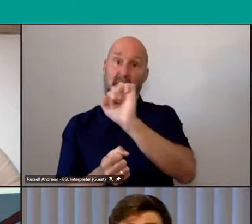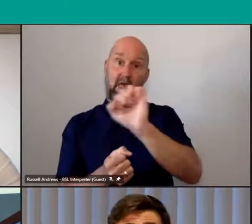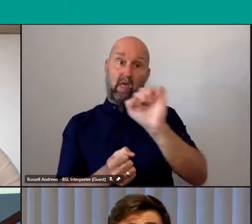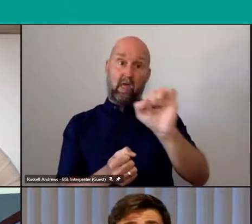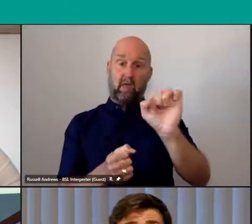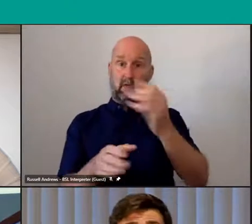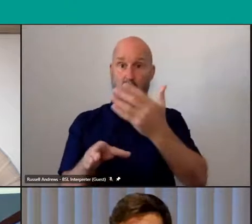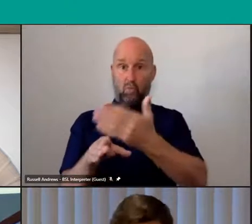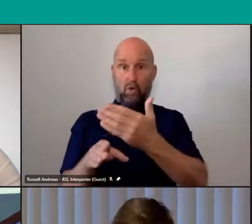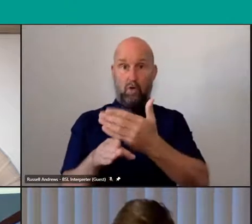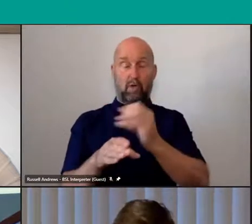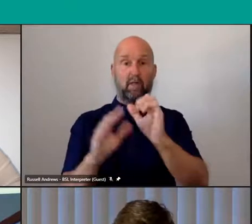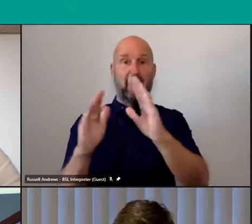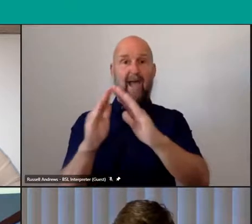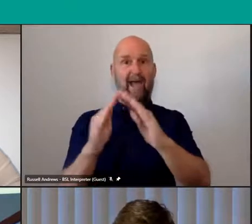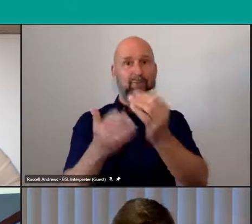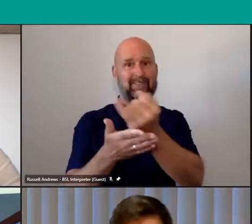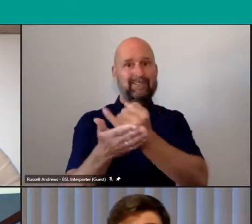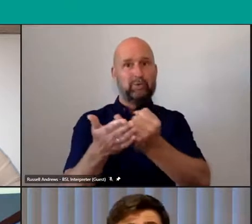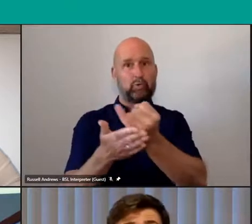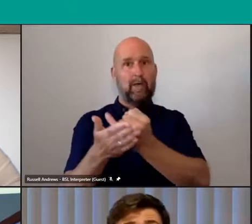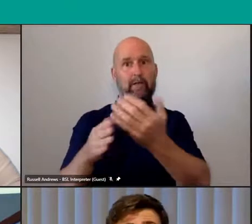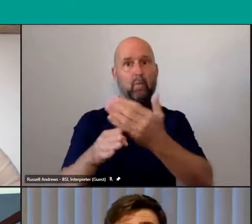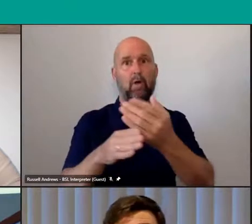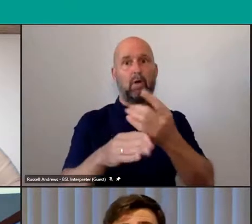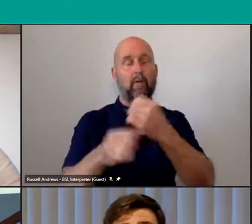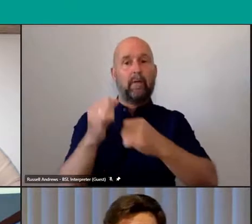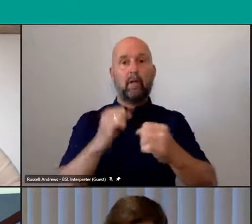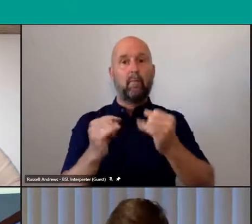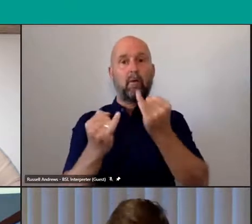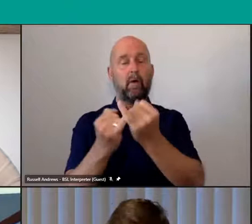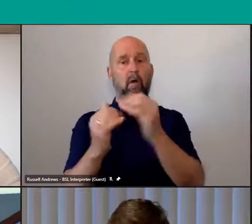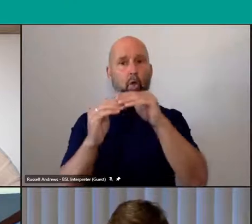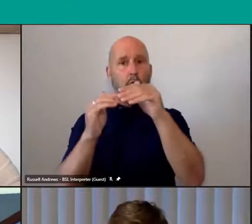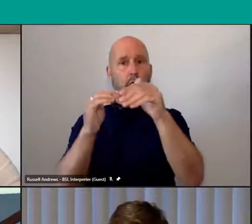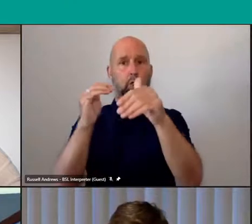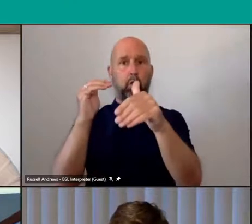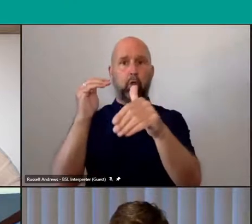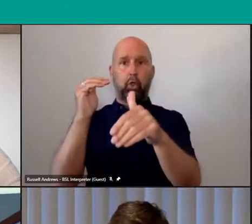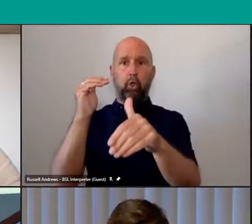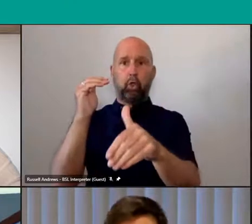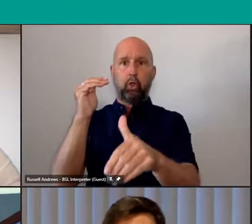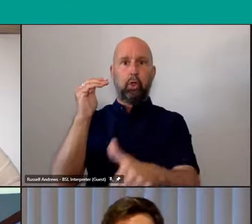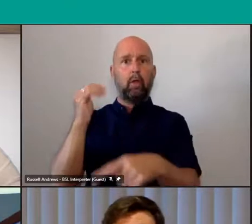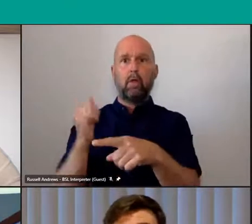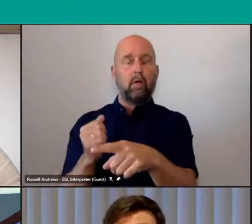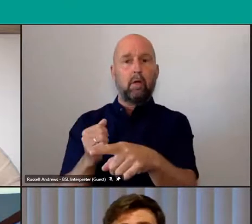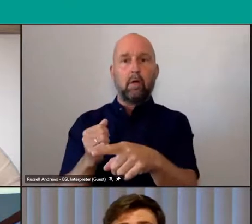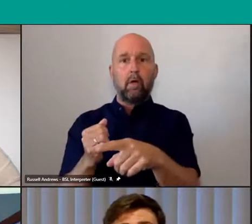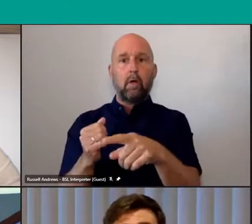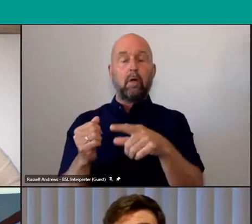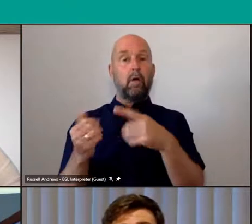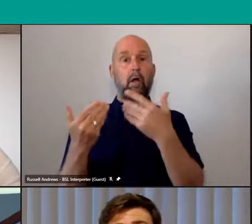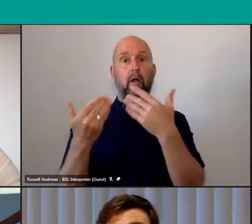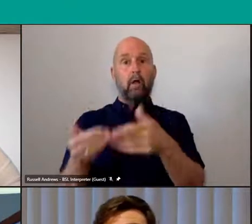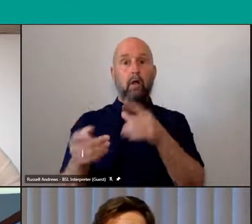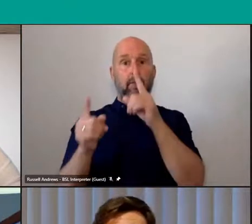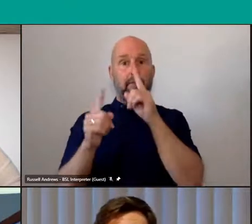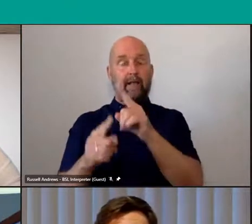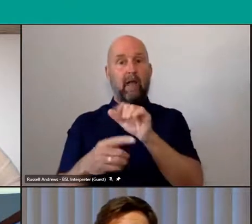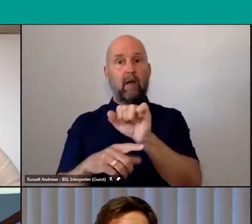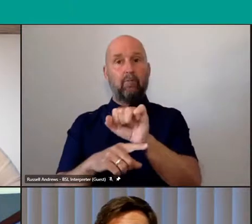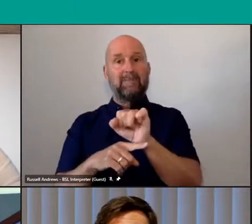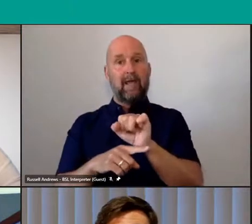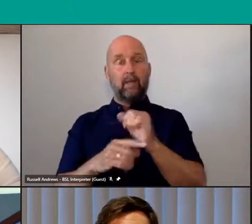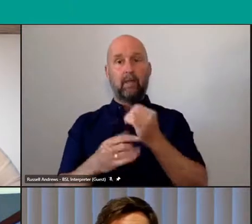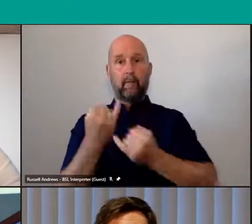some people's housing situations has become so poor in this country that it has left them unable to protect their